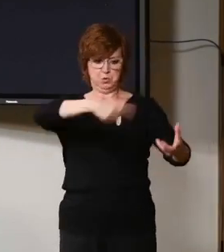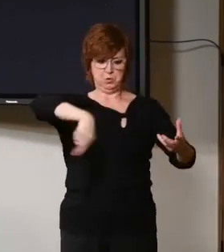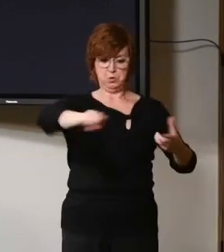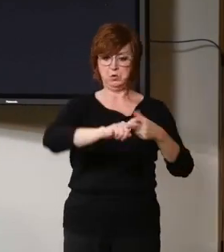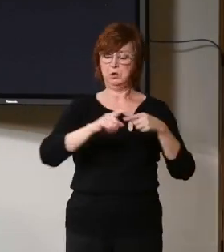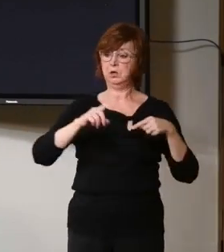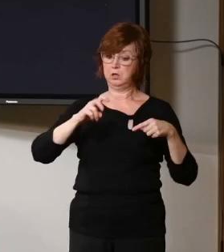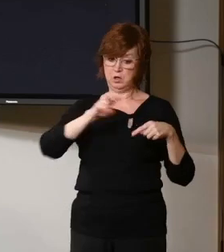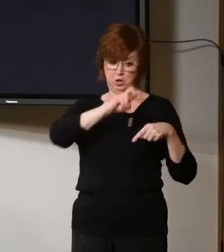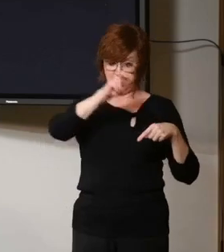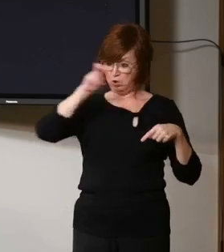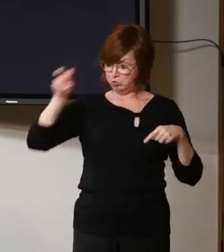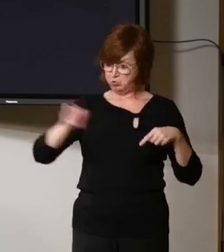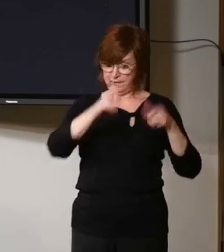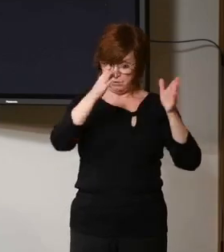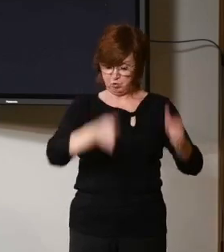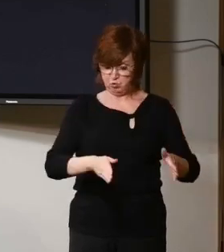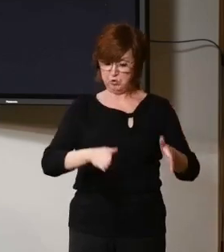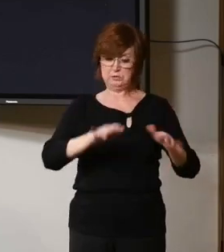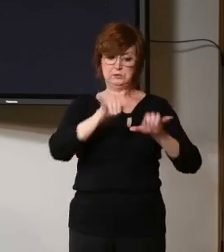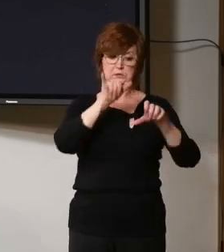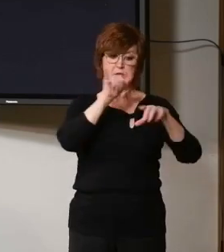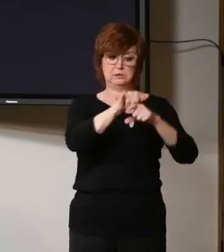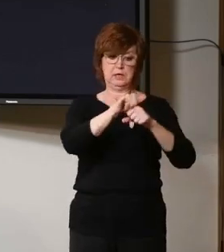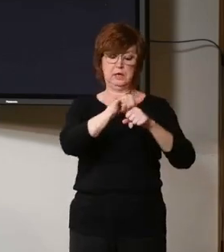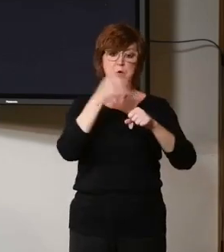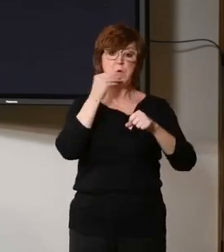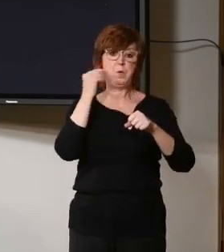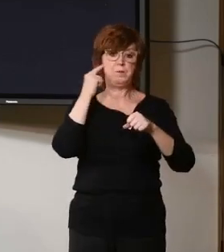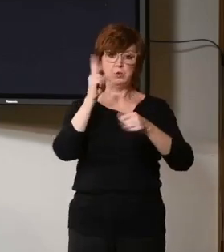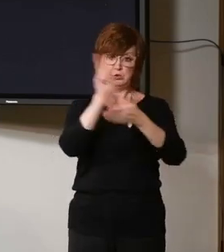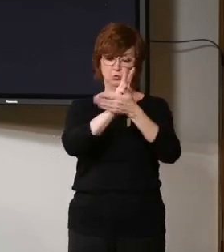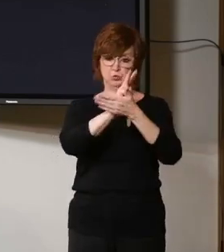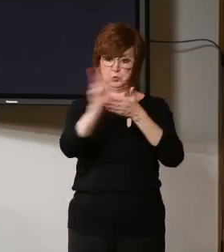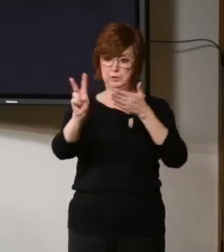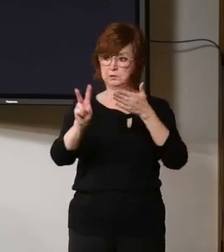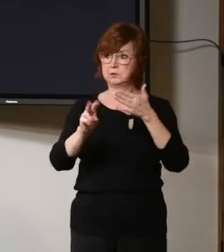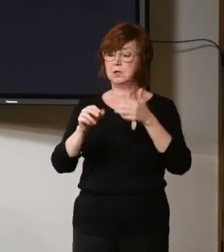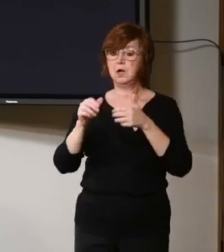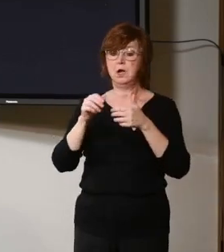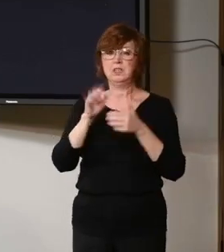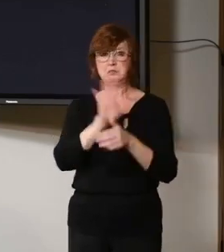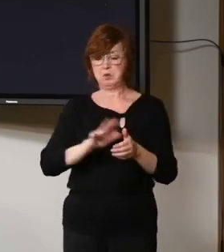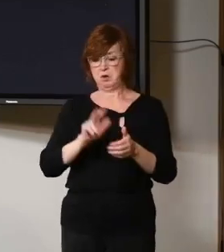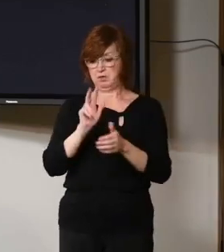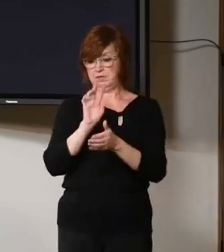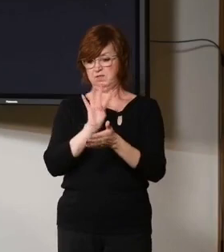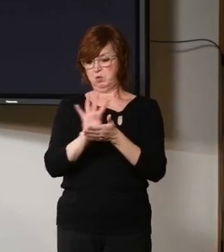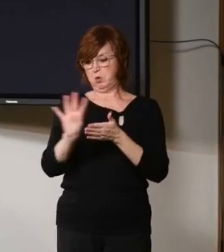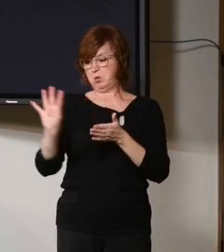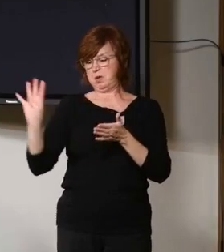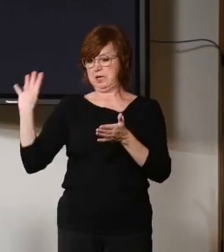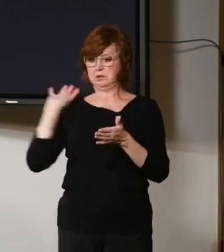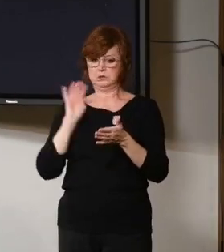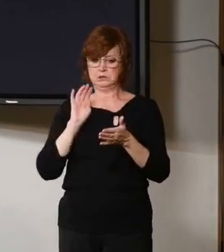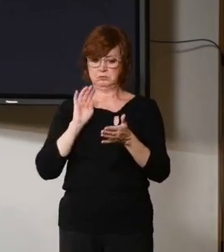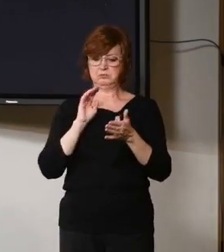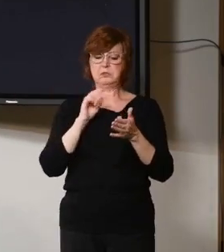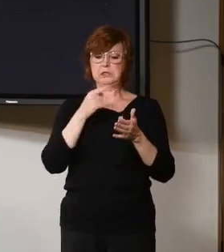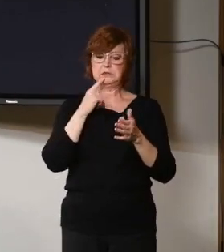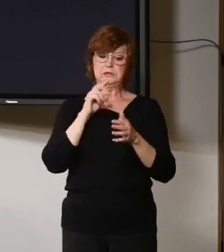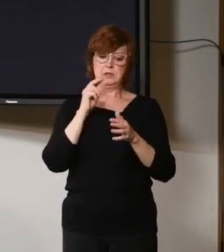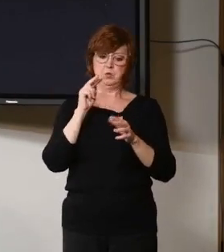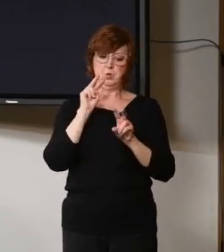mandatory. That's not an option. 3 weeks ago or 4 weeks ago, we were saying self-monitor after coming back. Then we were saying